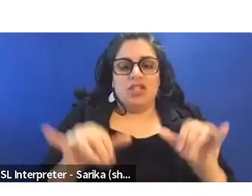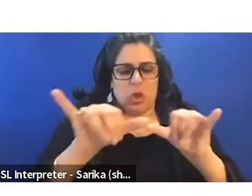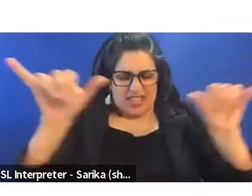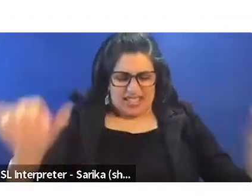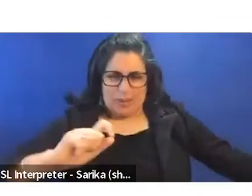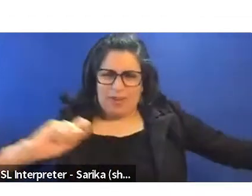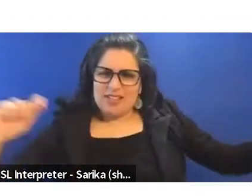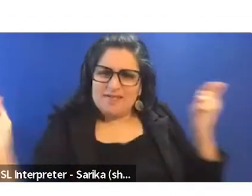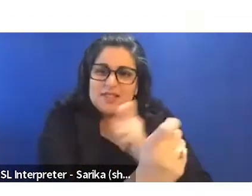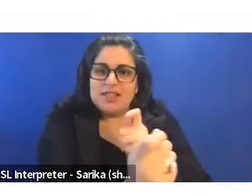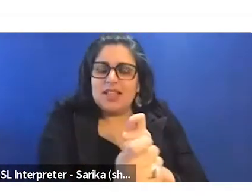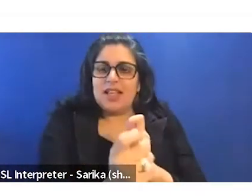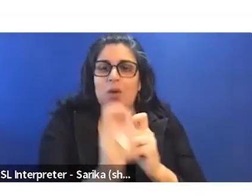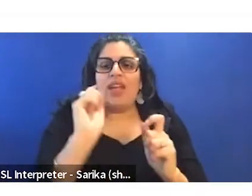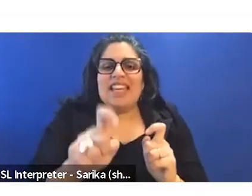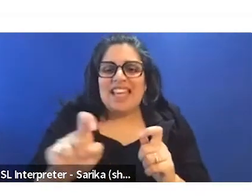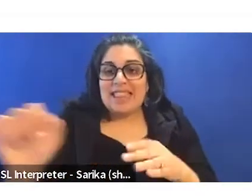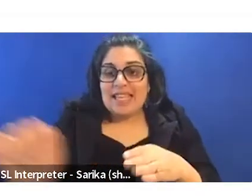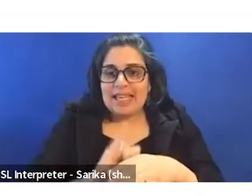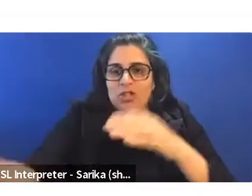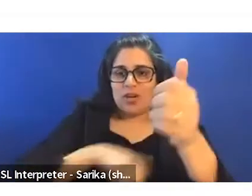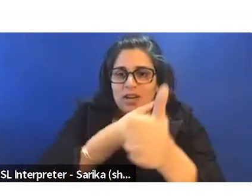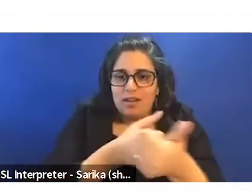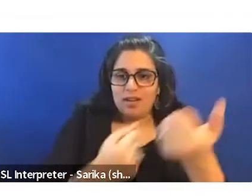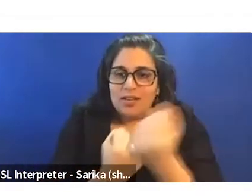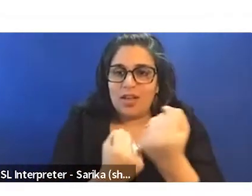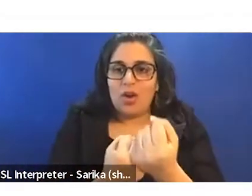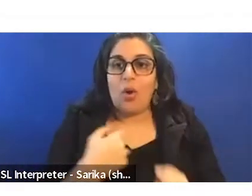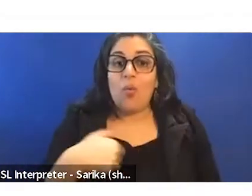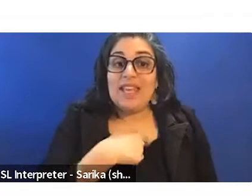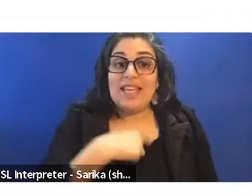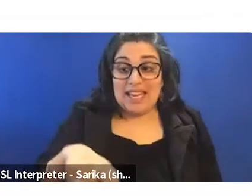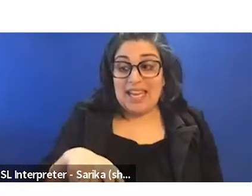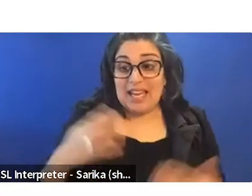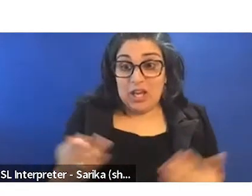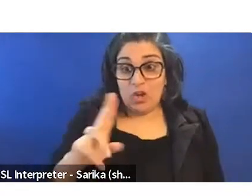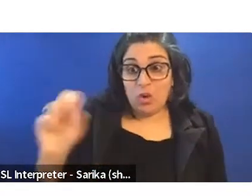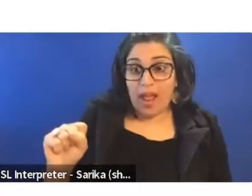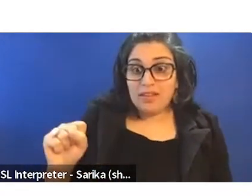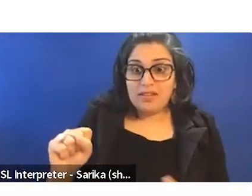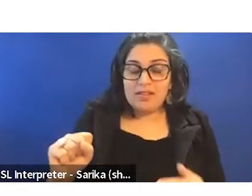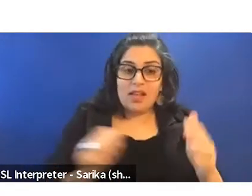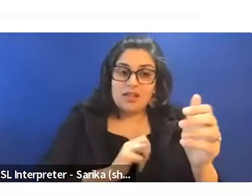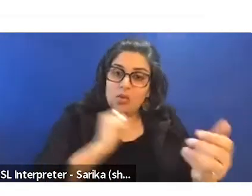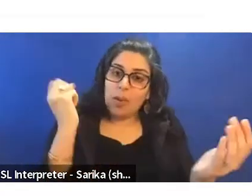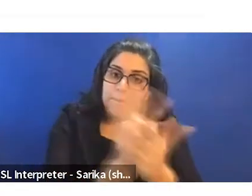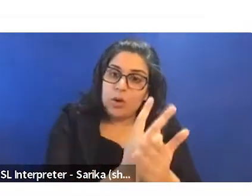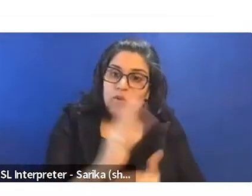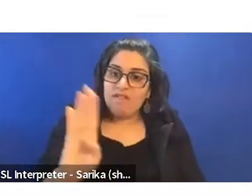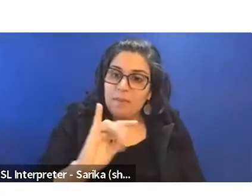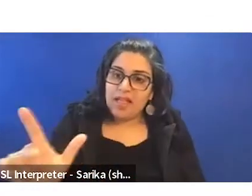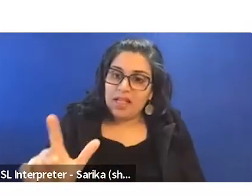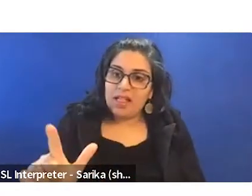that we need industry to back, right? We need a bill to be approved in the United States. We know how powerful industry is to that, because